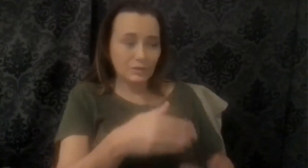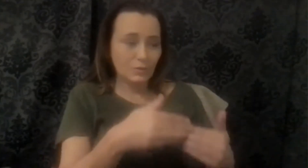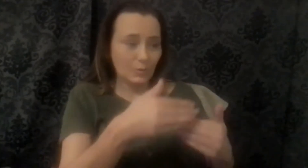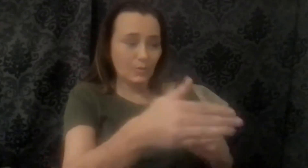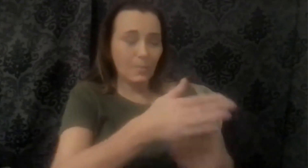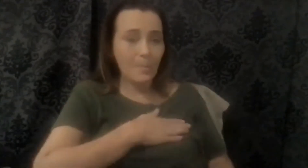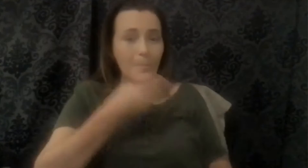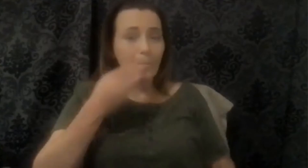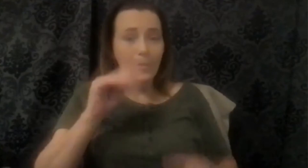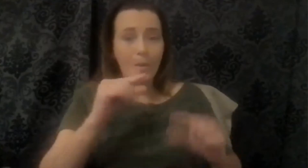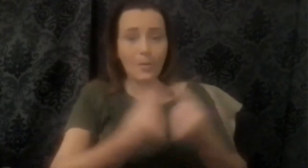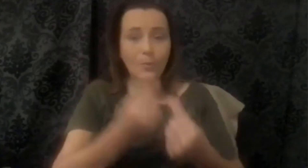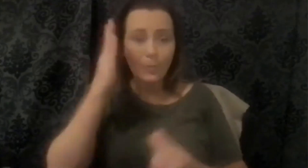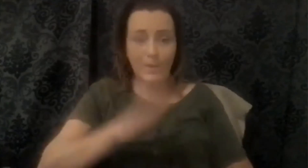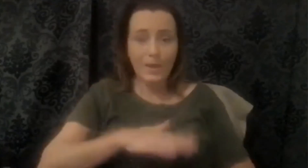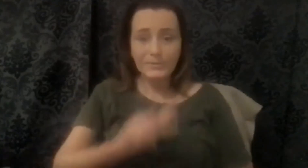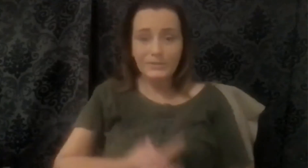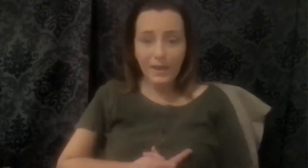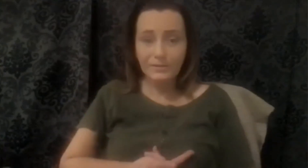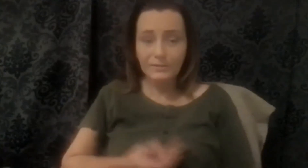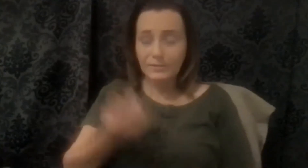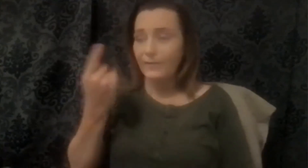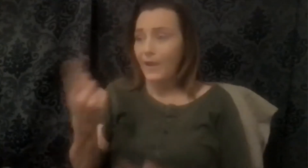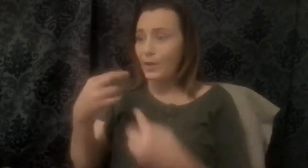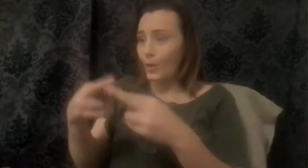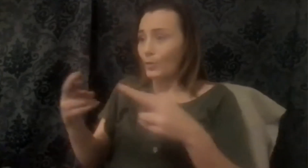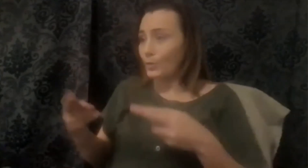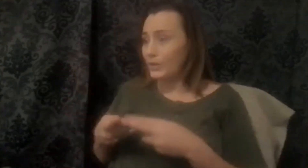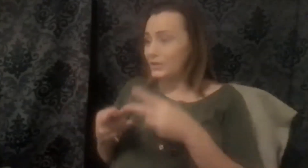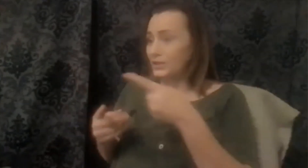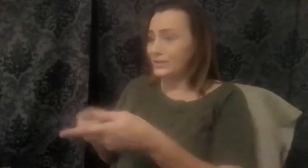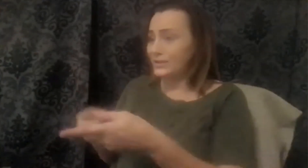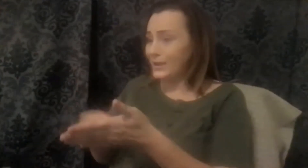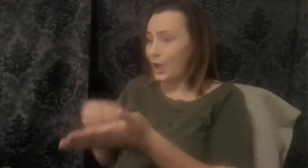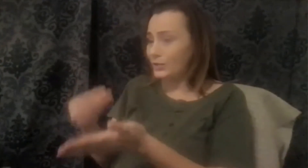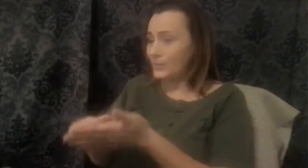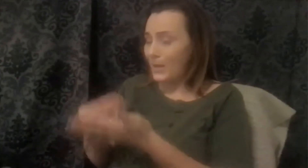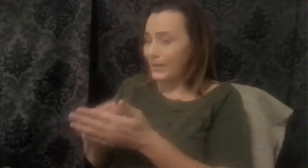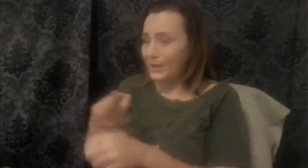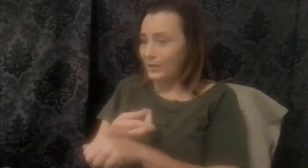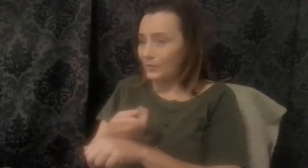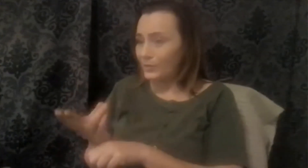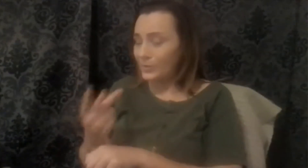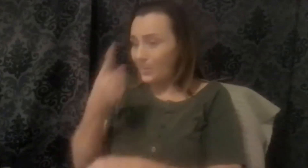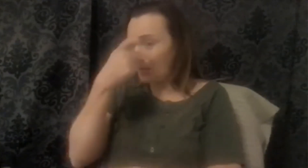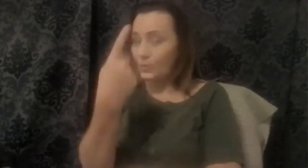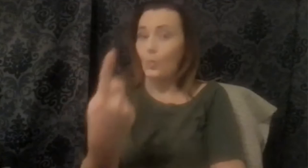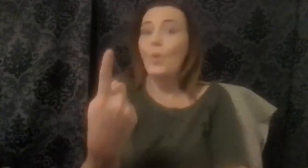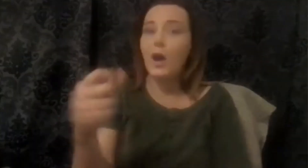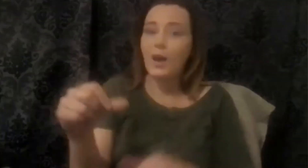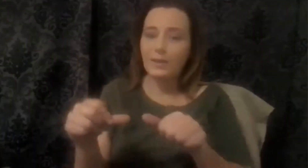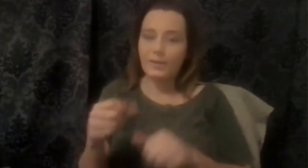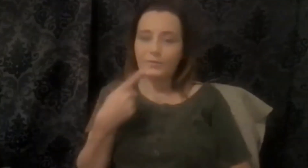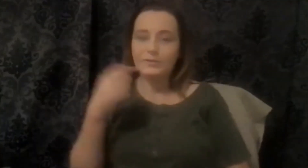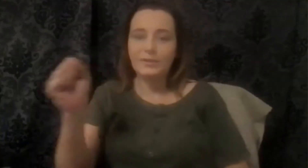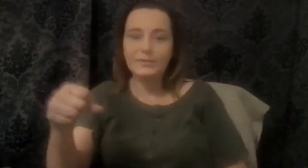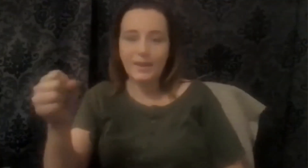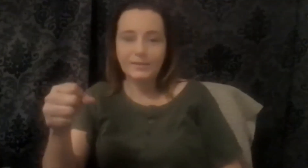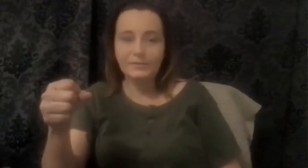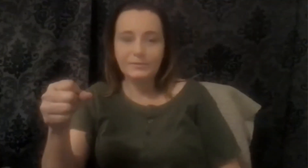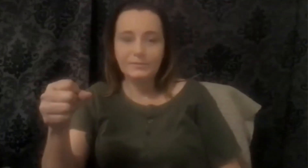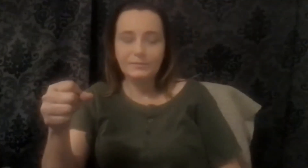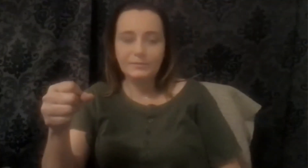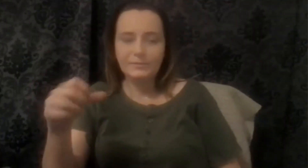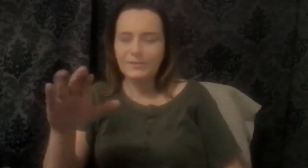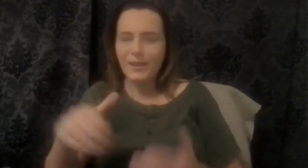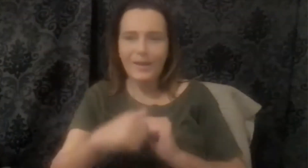upset. If I came to region and the region did something that cost money and resources because one area said do this is our conscience, how dare you not